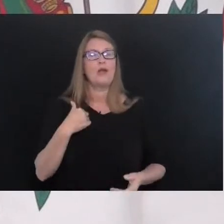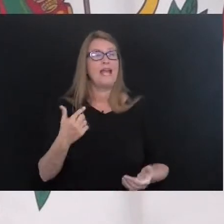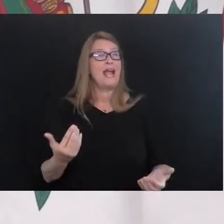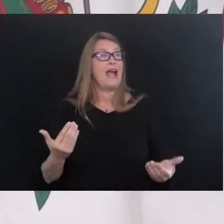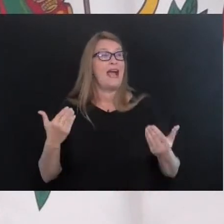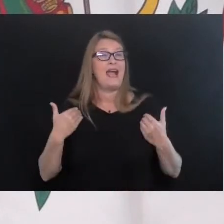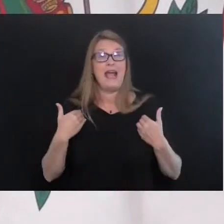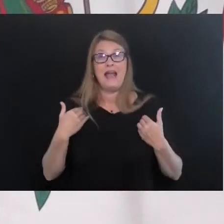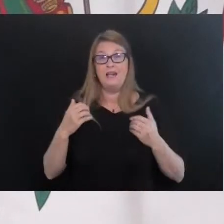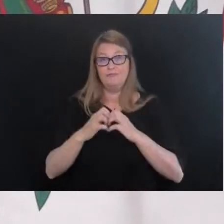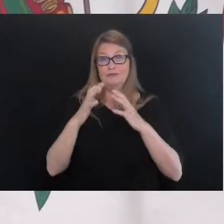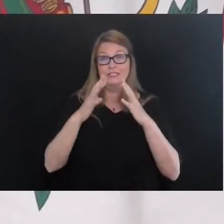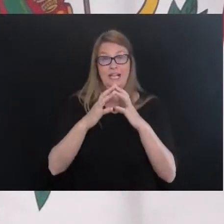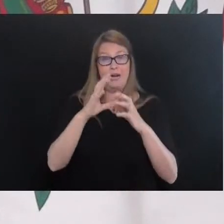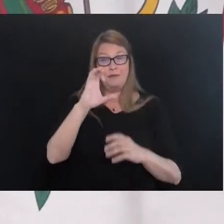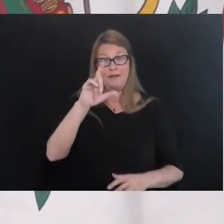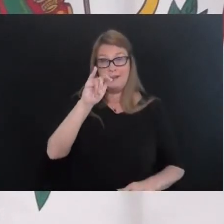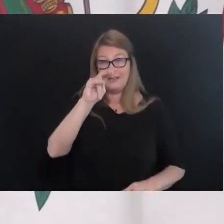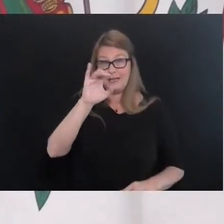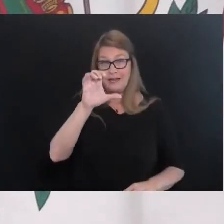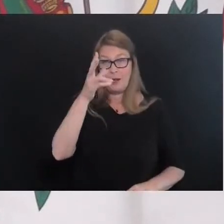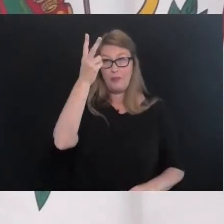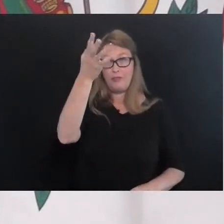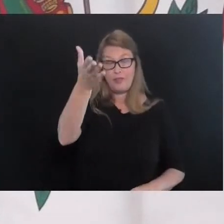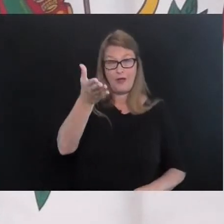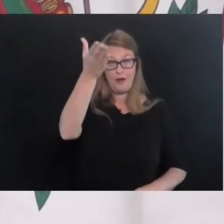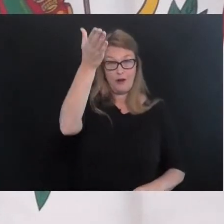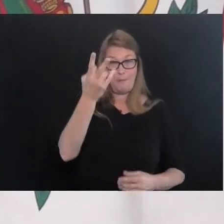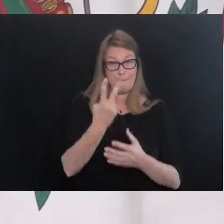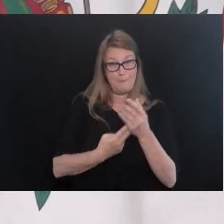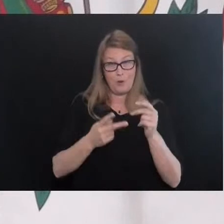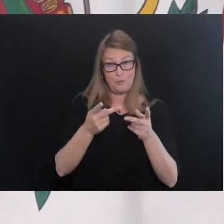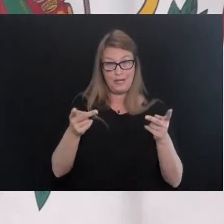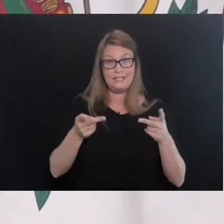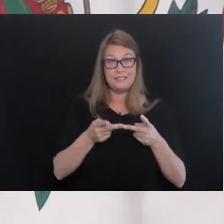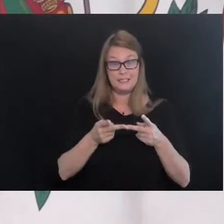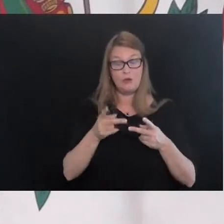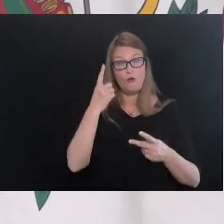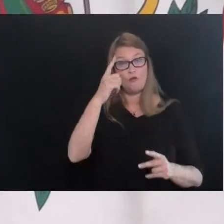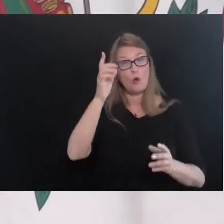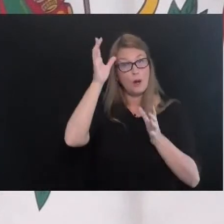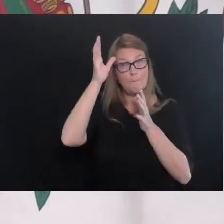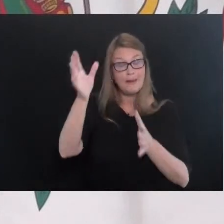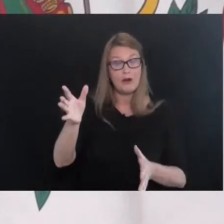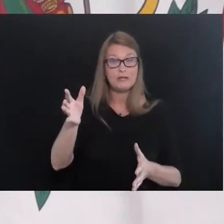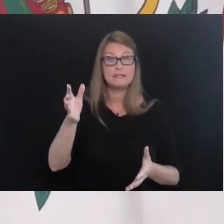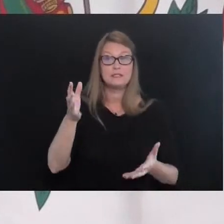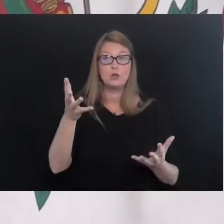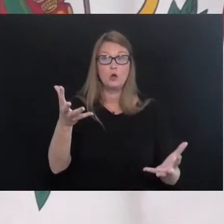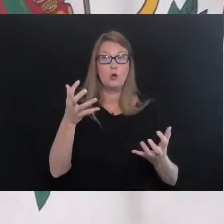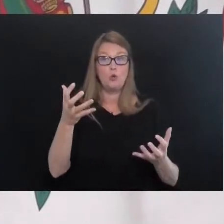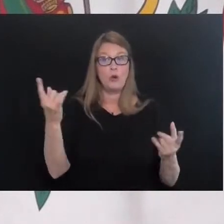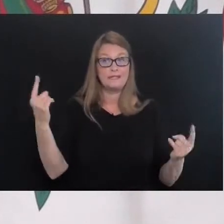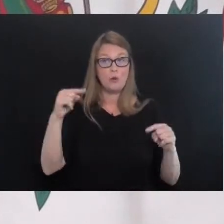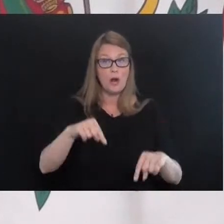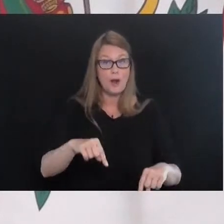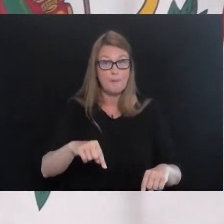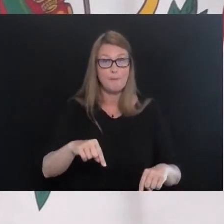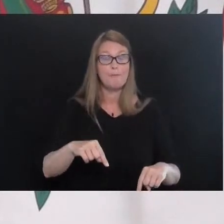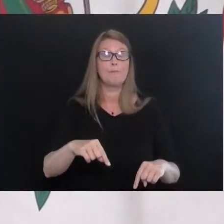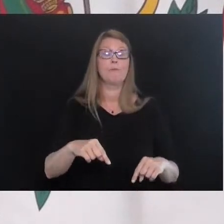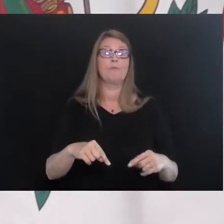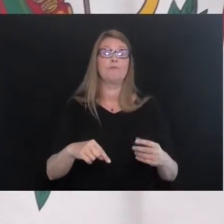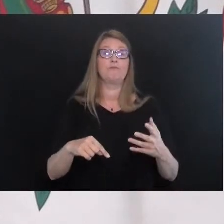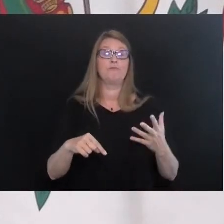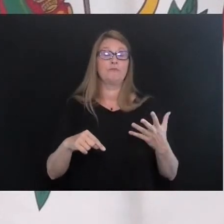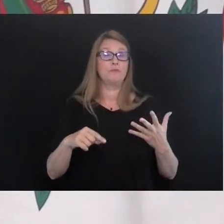had clinics at both places. And so, for any parents that would want to come, or any parents